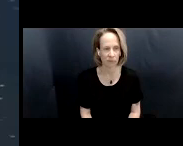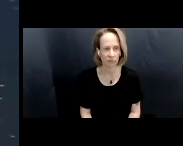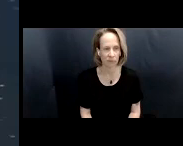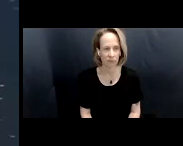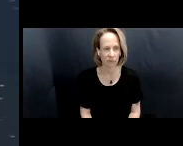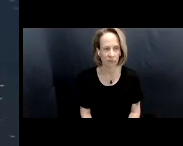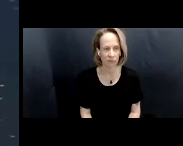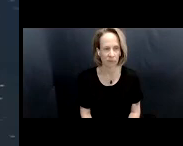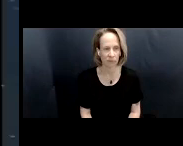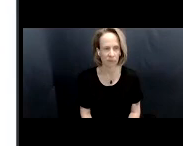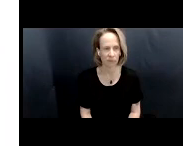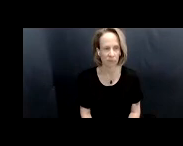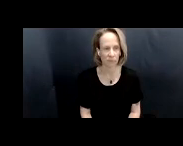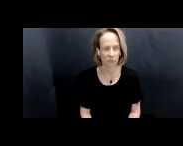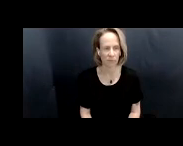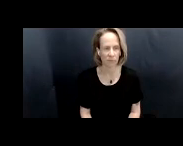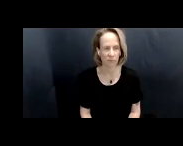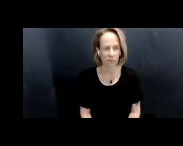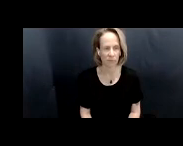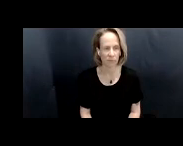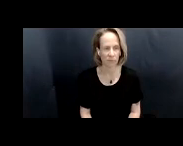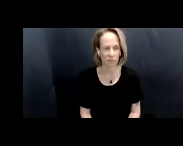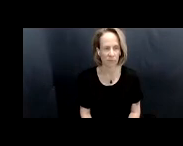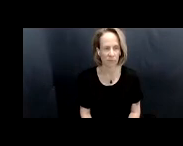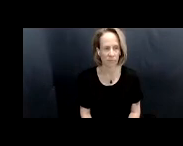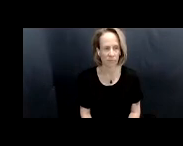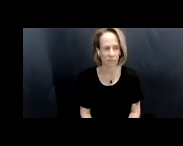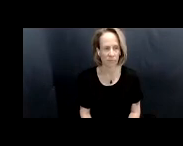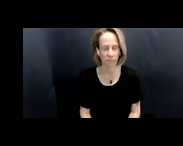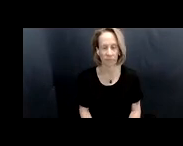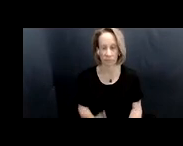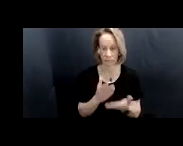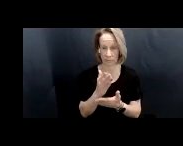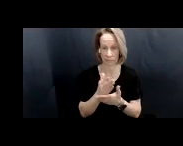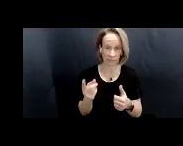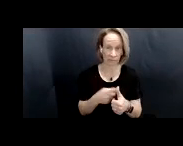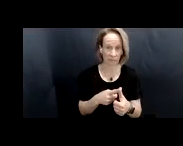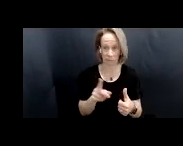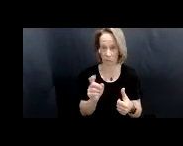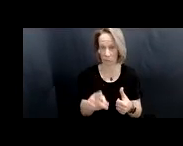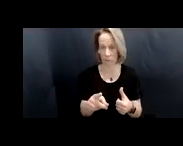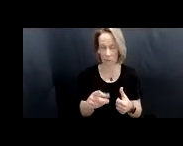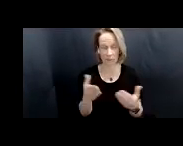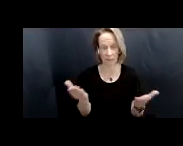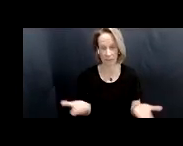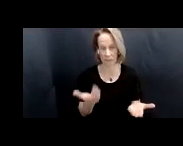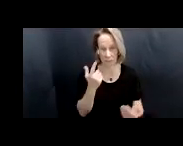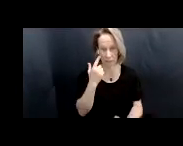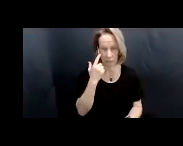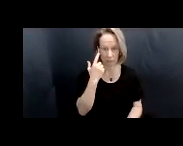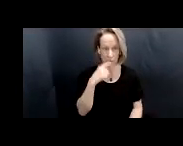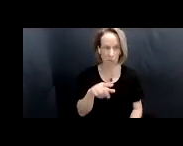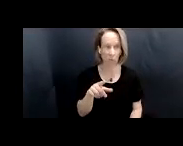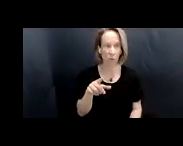All right, so the first question we have here for the Menti,